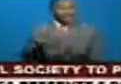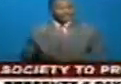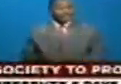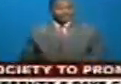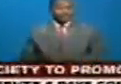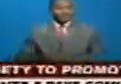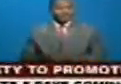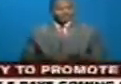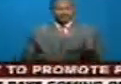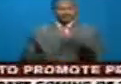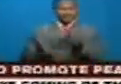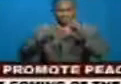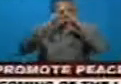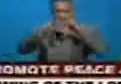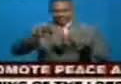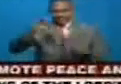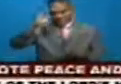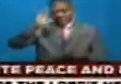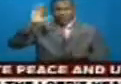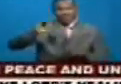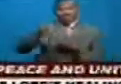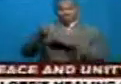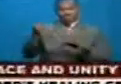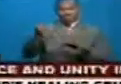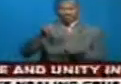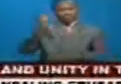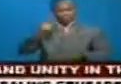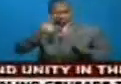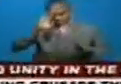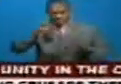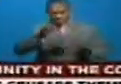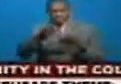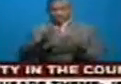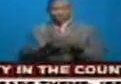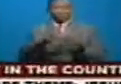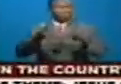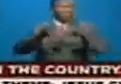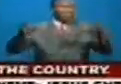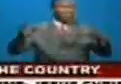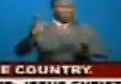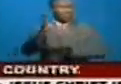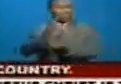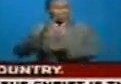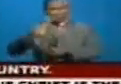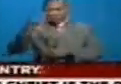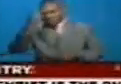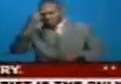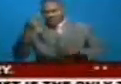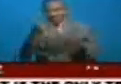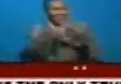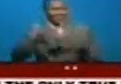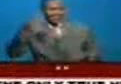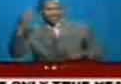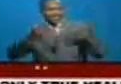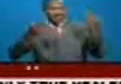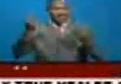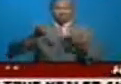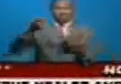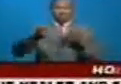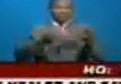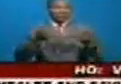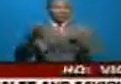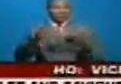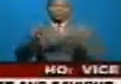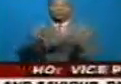society. President John Atta Mills' speech dwelt extensively on language used in political discourse and the